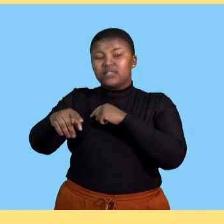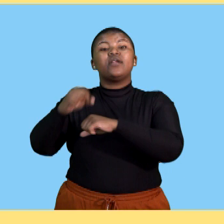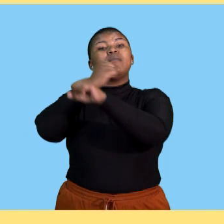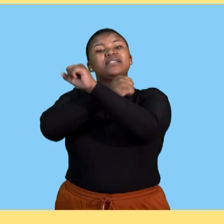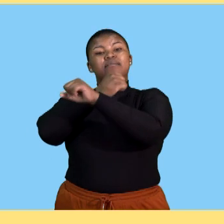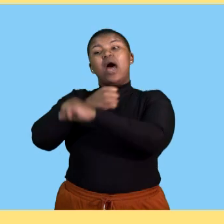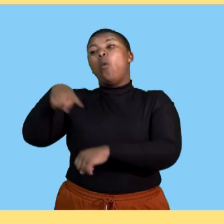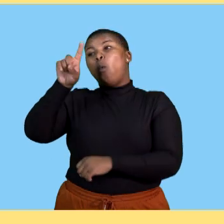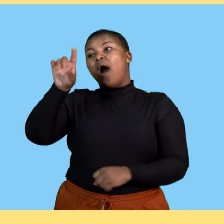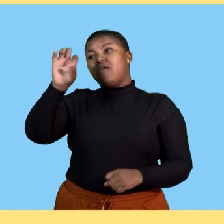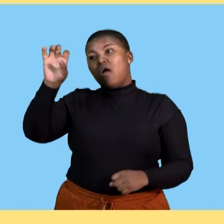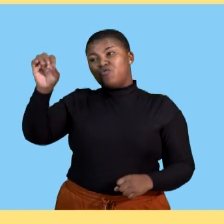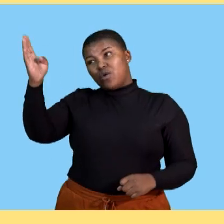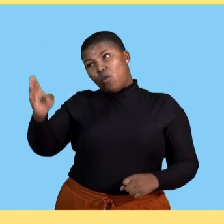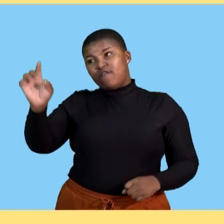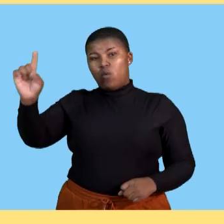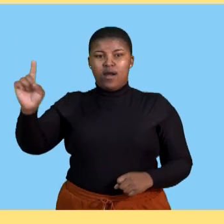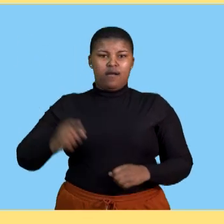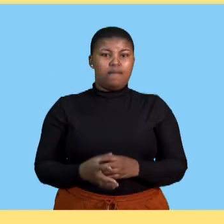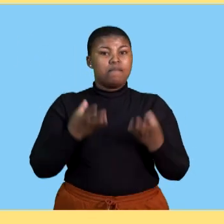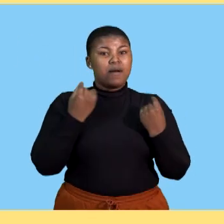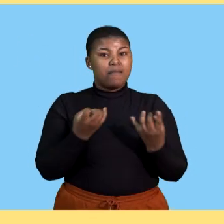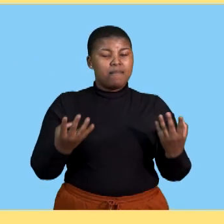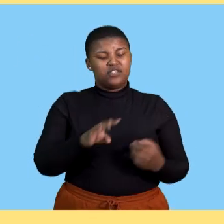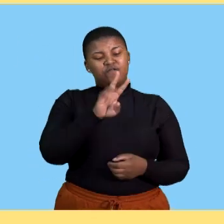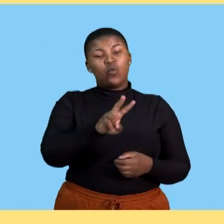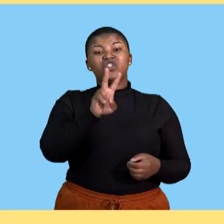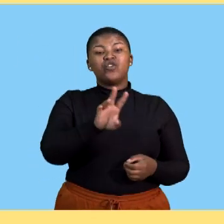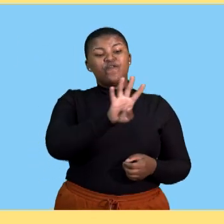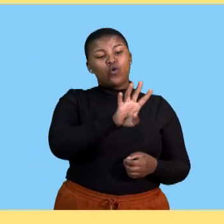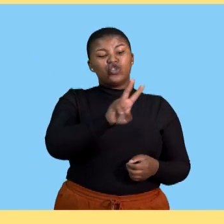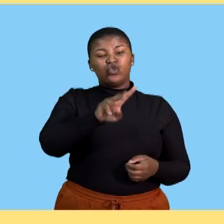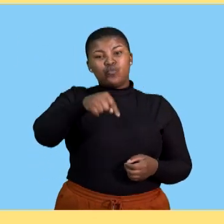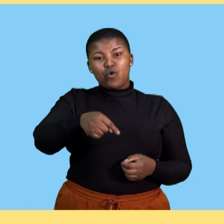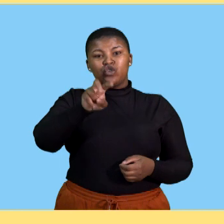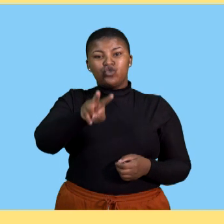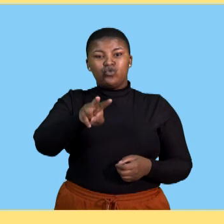109,000. Then you multiply this by 100 over 1. Then you get